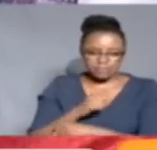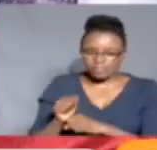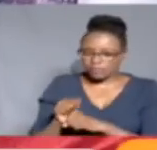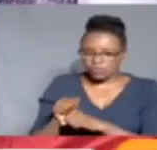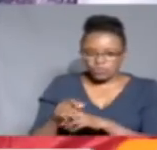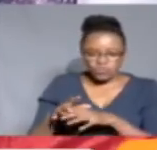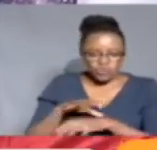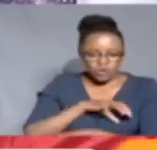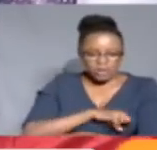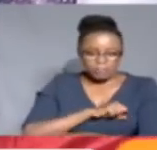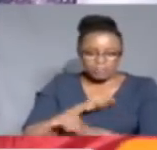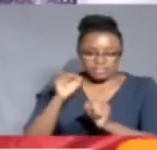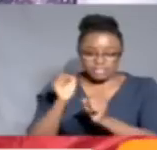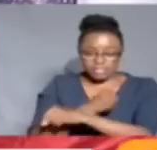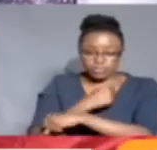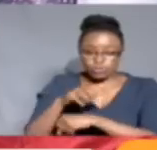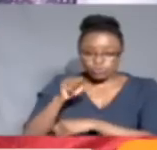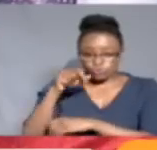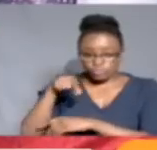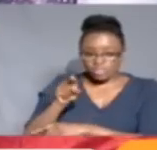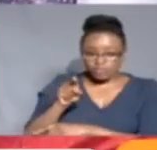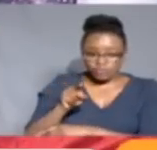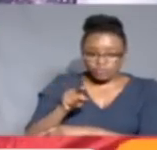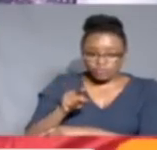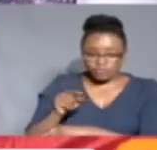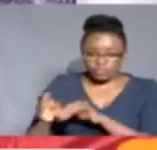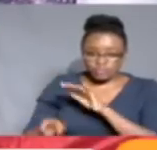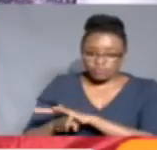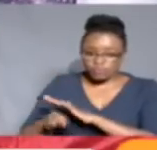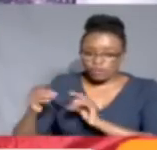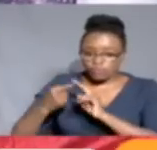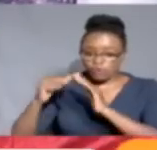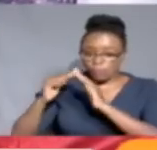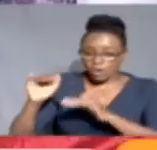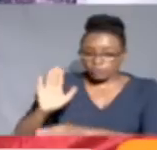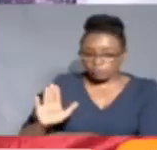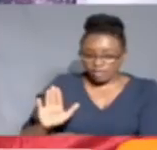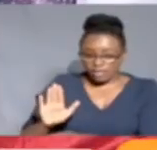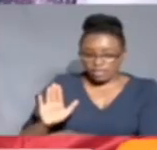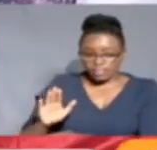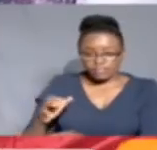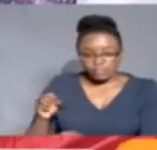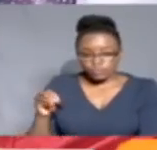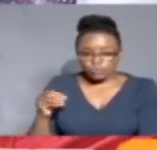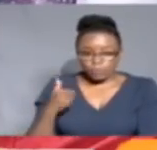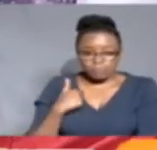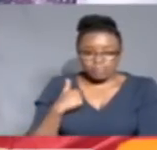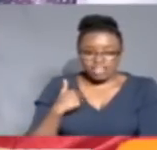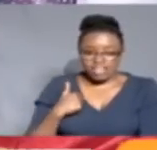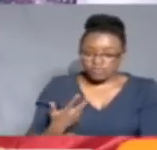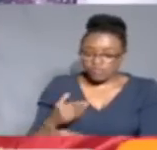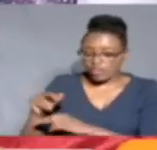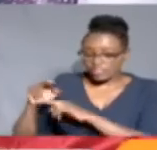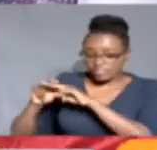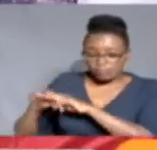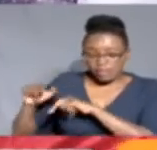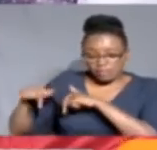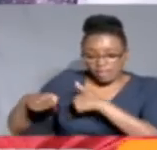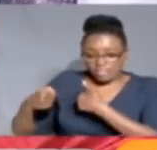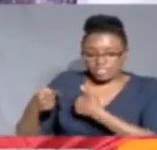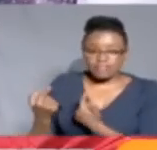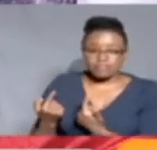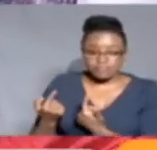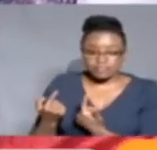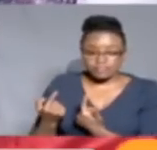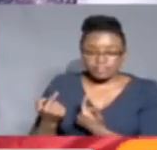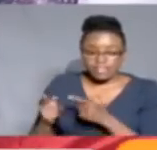uphold. So she sent me away out of her house. I had to depend on myself.